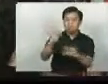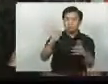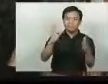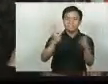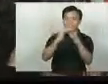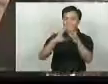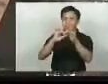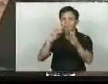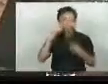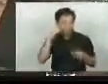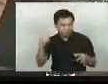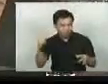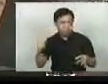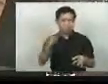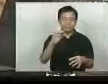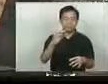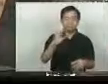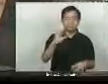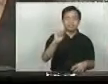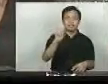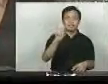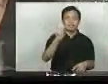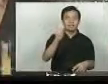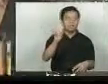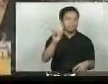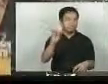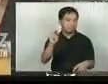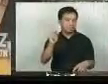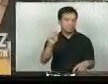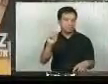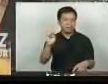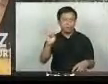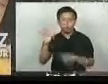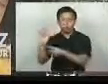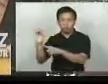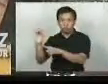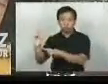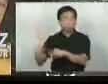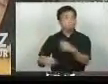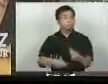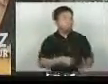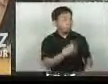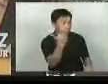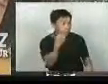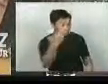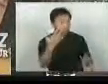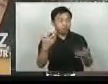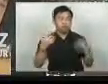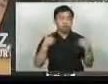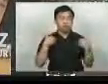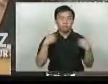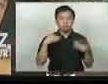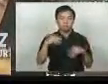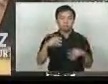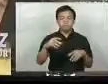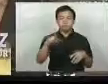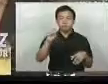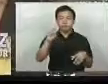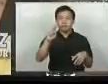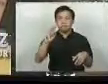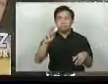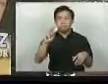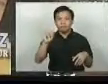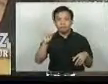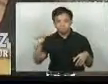Yeah, and there's also one in Davao. Okay, and we'll be the island, the biggest island city.